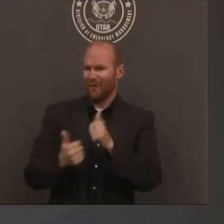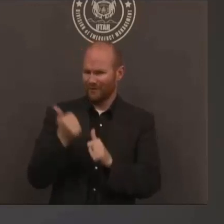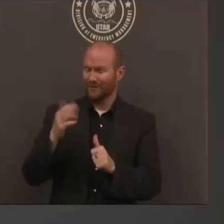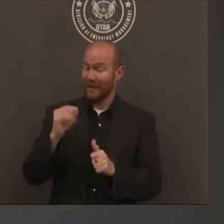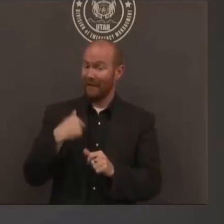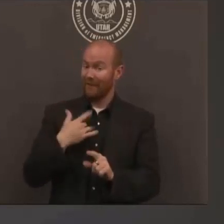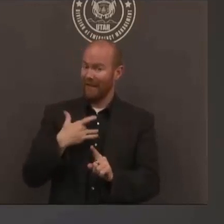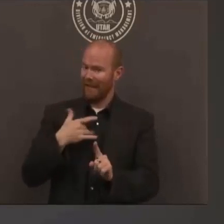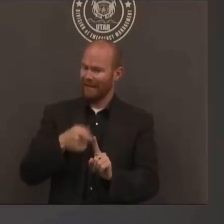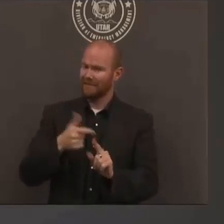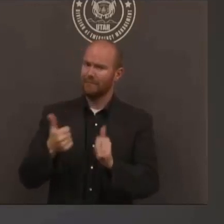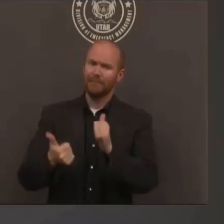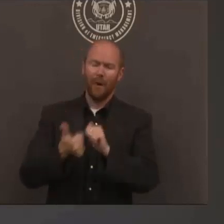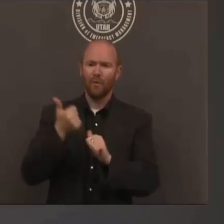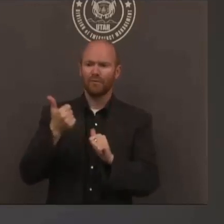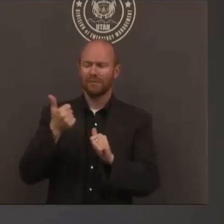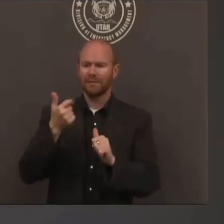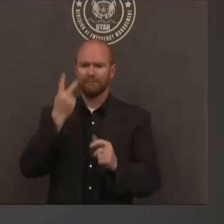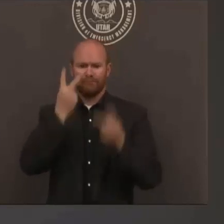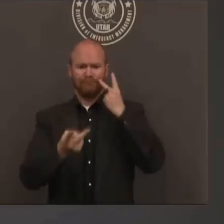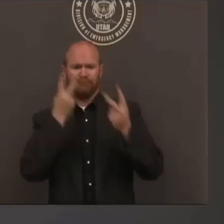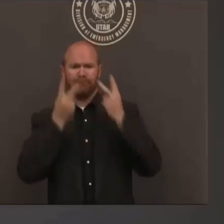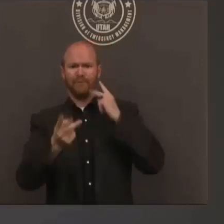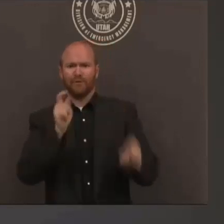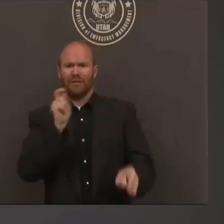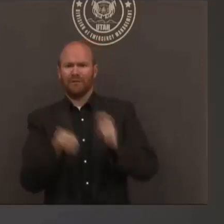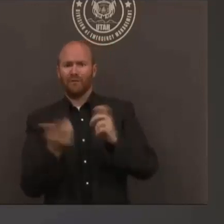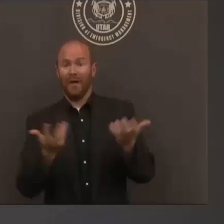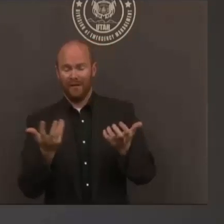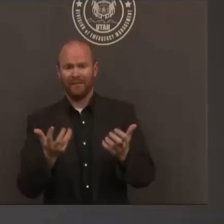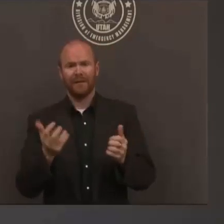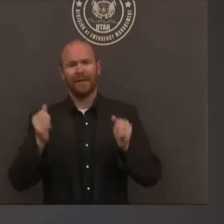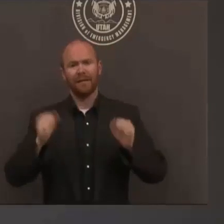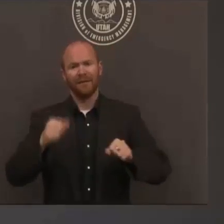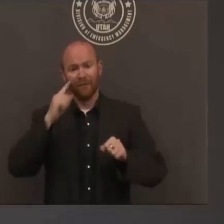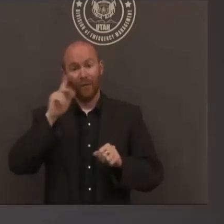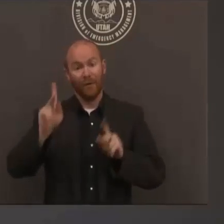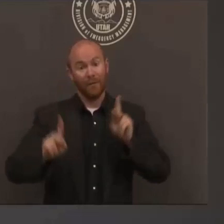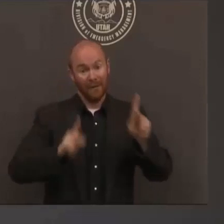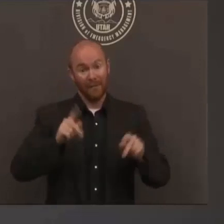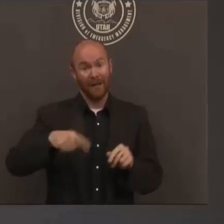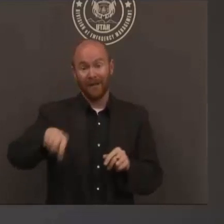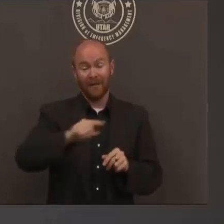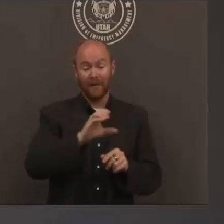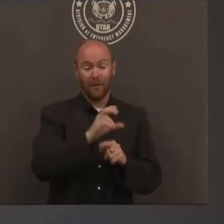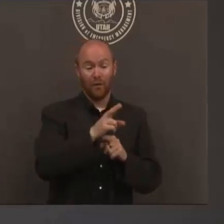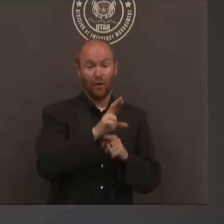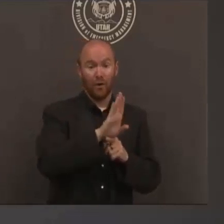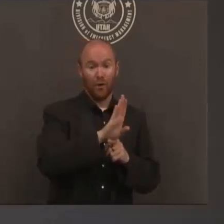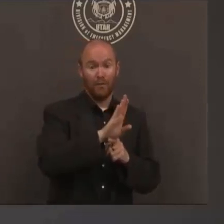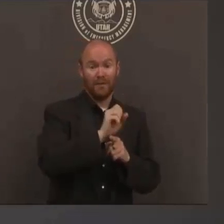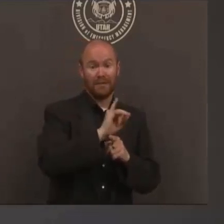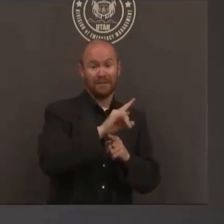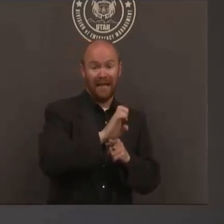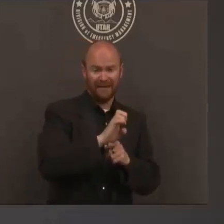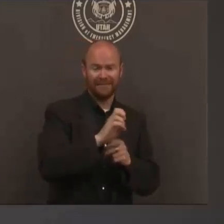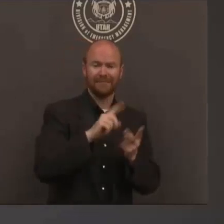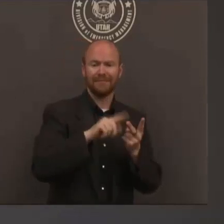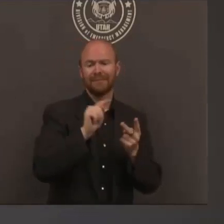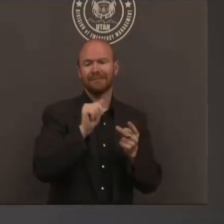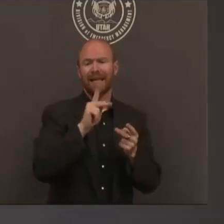the most visible change, is the ability for us to go from curbside and